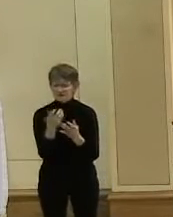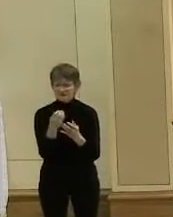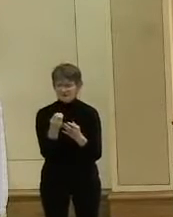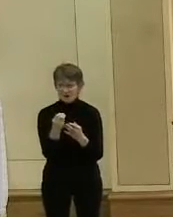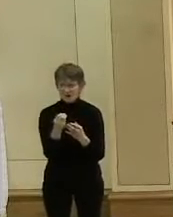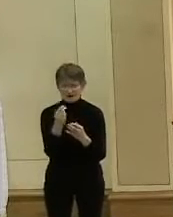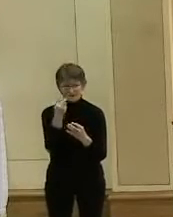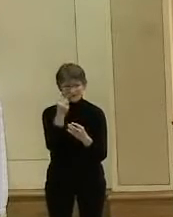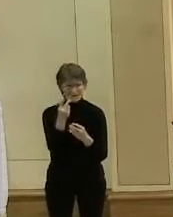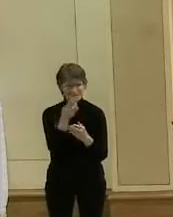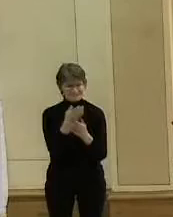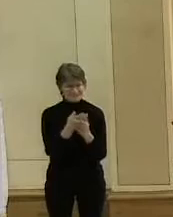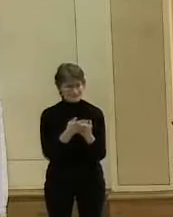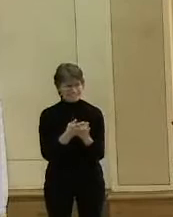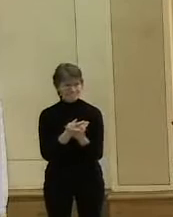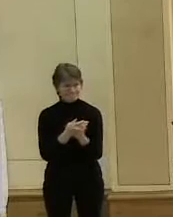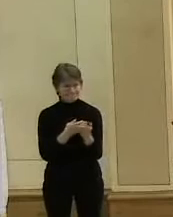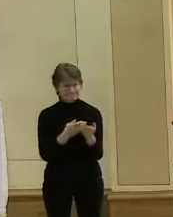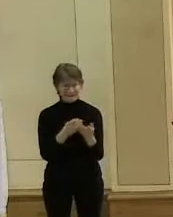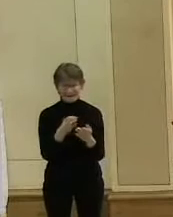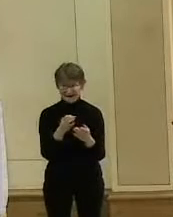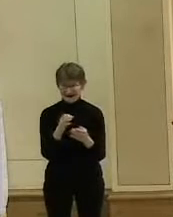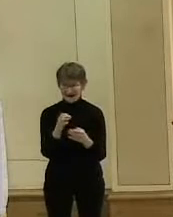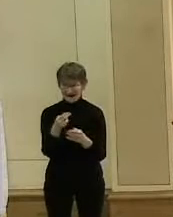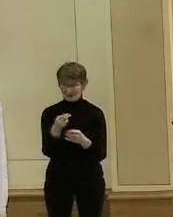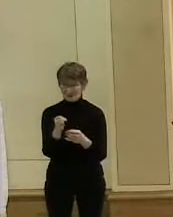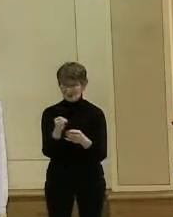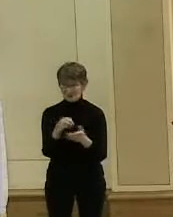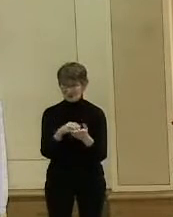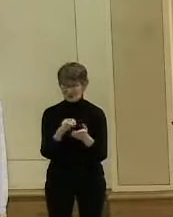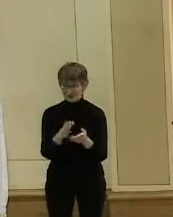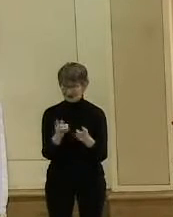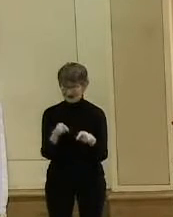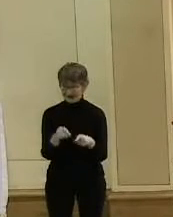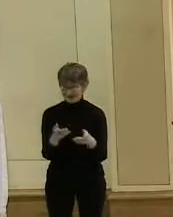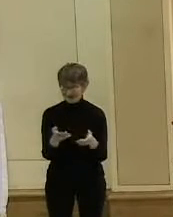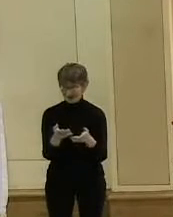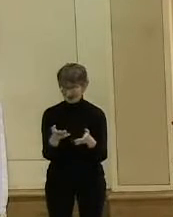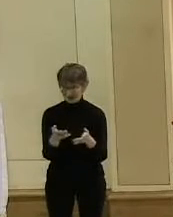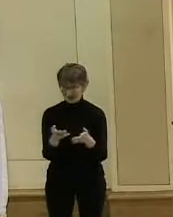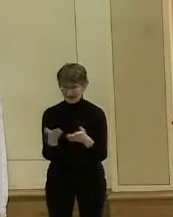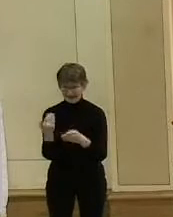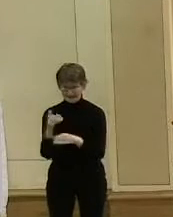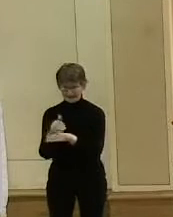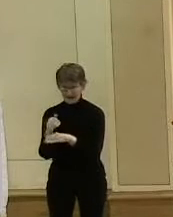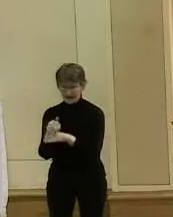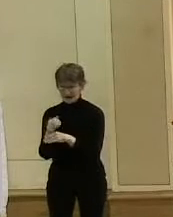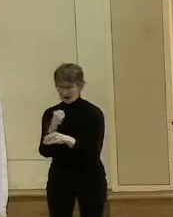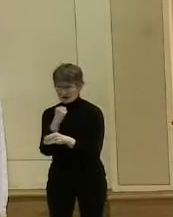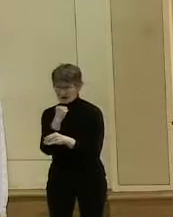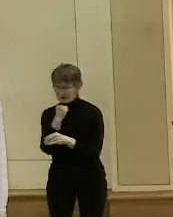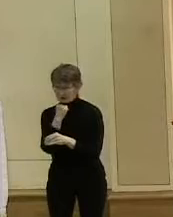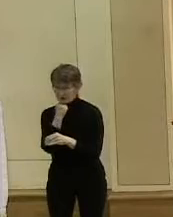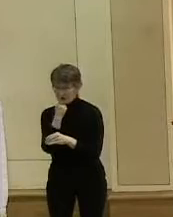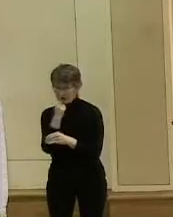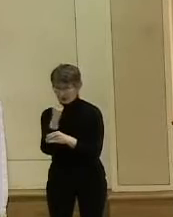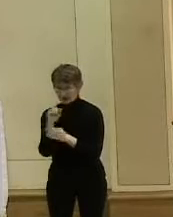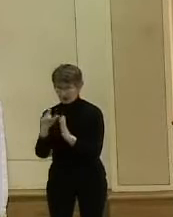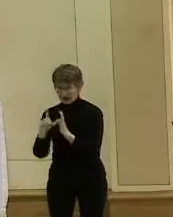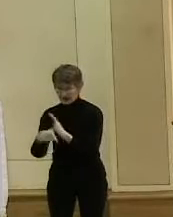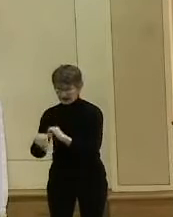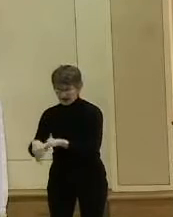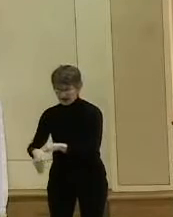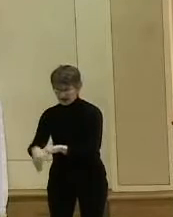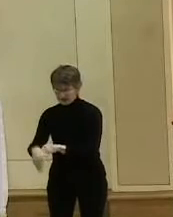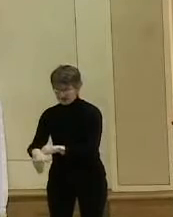through mass, that says a lot. So kudos to our young people from our parish. Secondly,